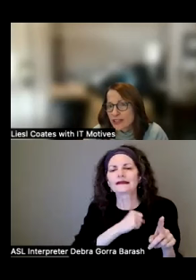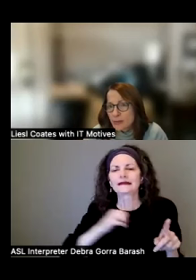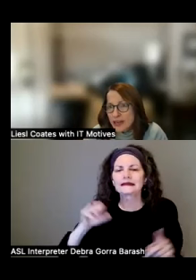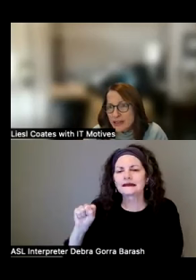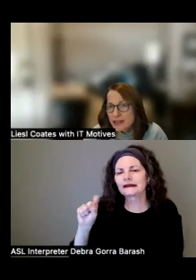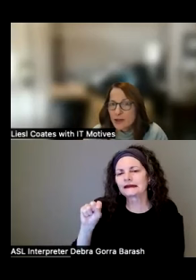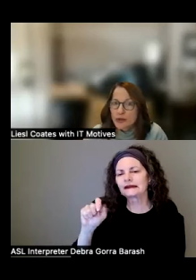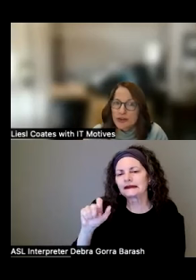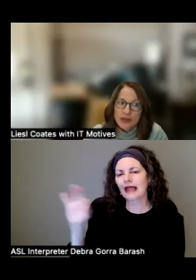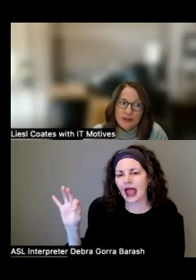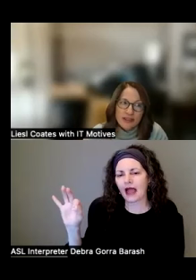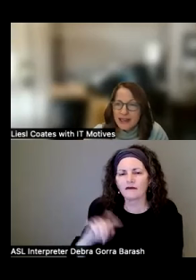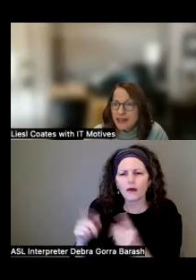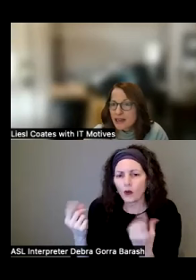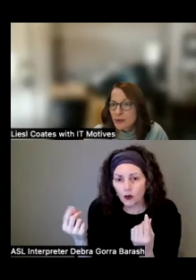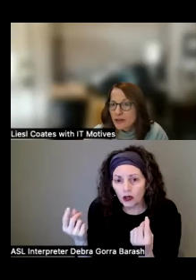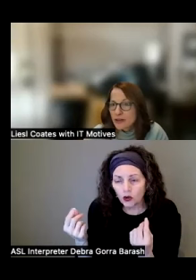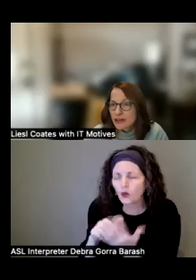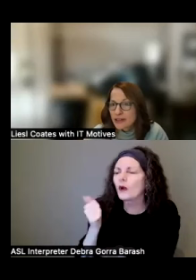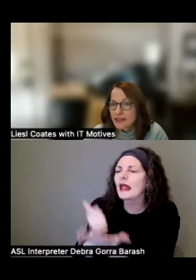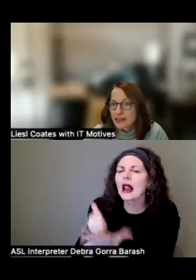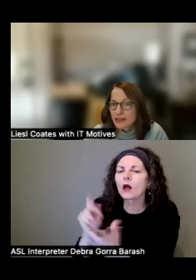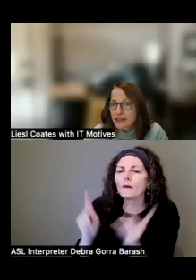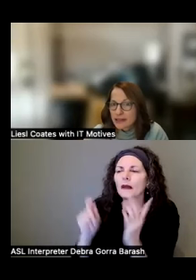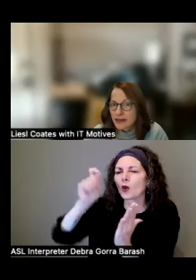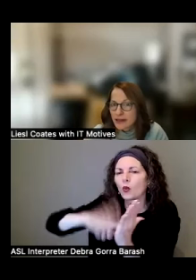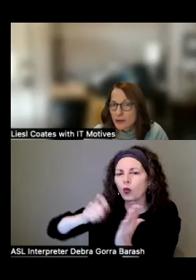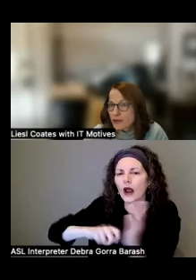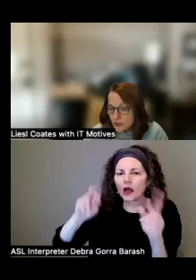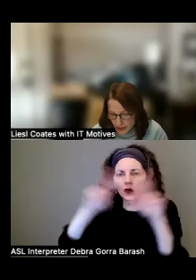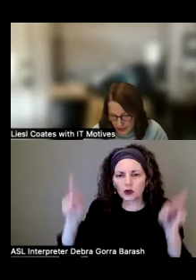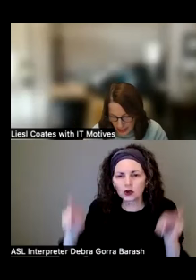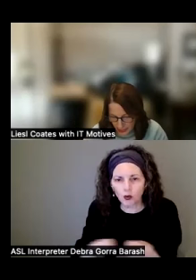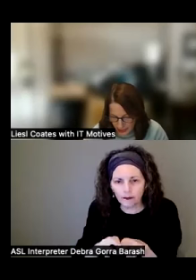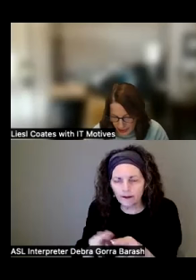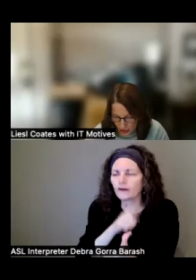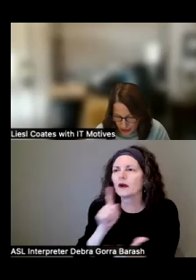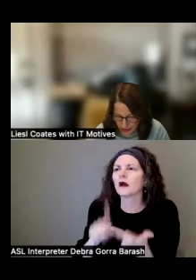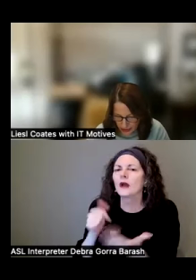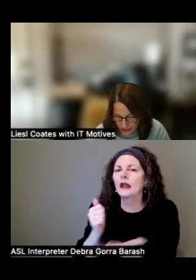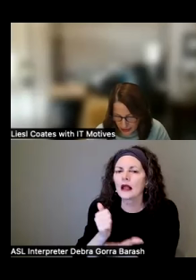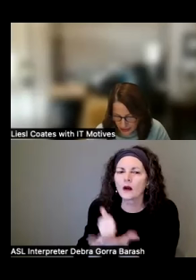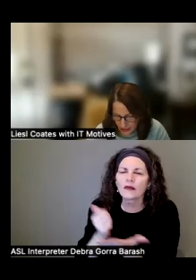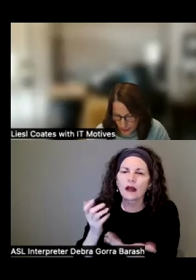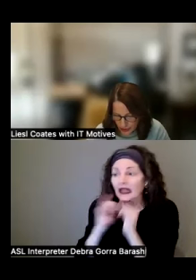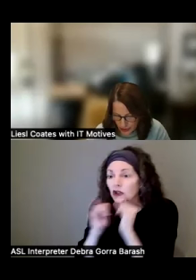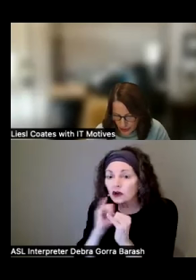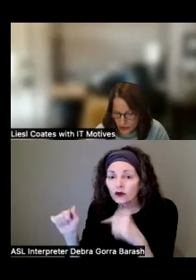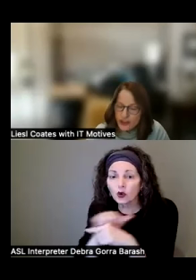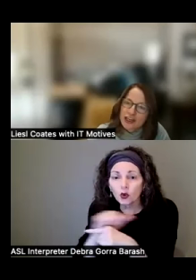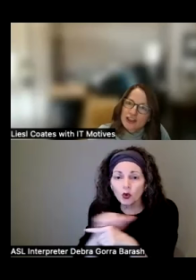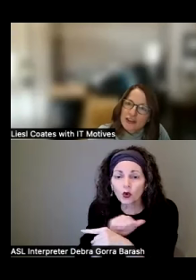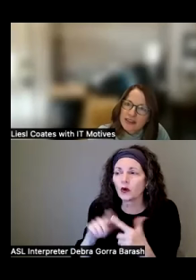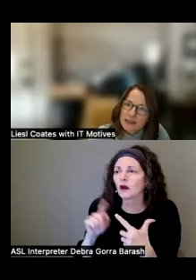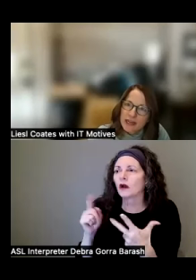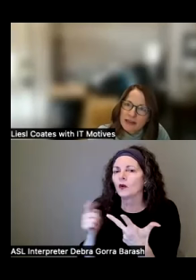with resumes, with whether it's editing, whether it's reviewing them and actually seeing what we can do